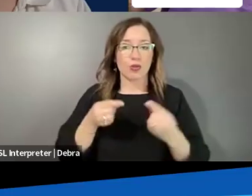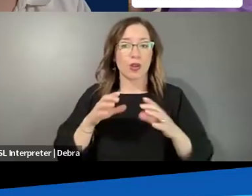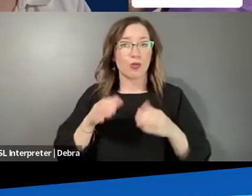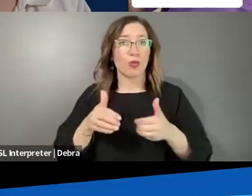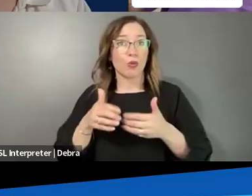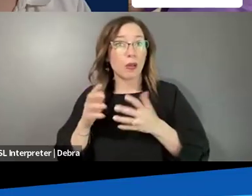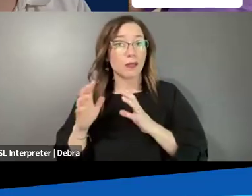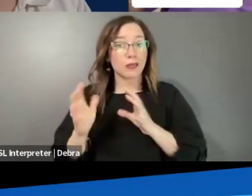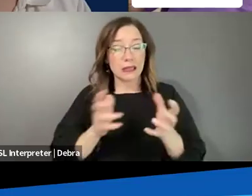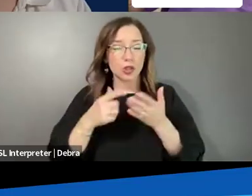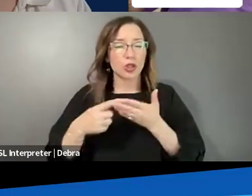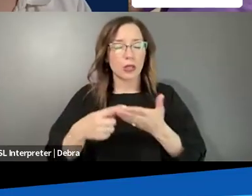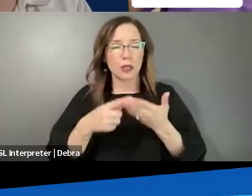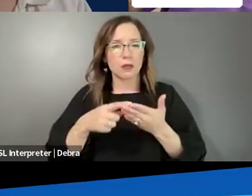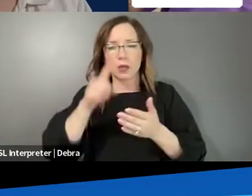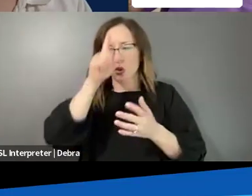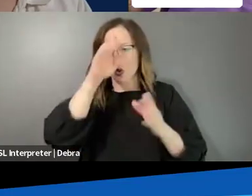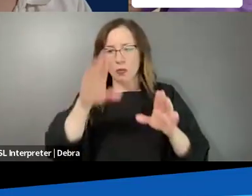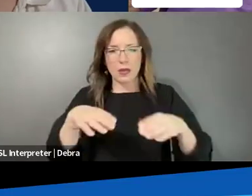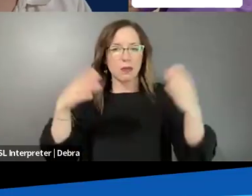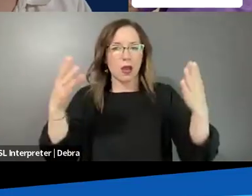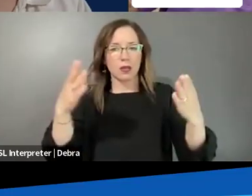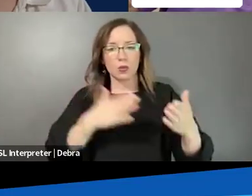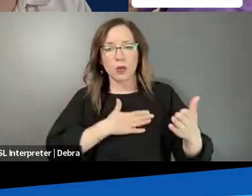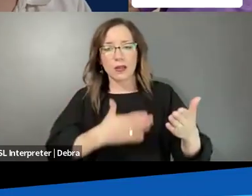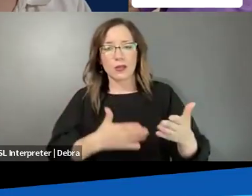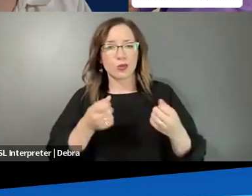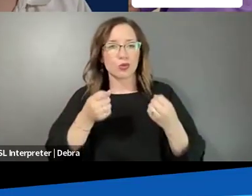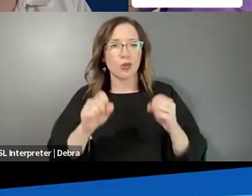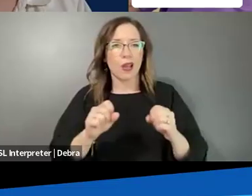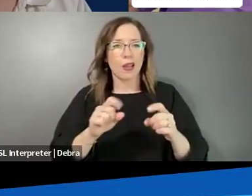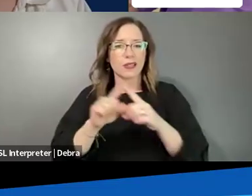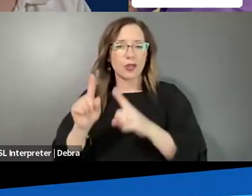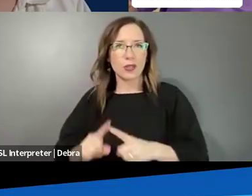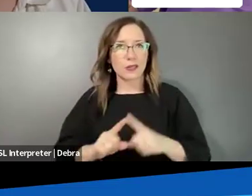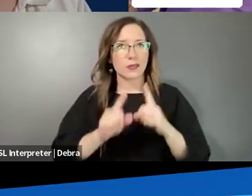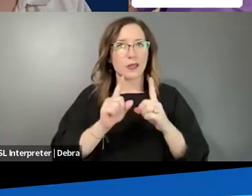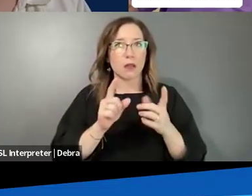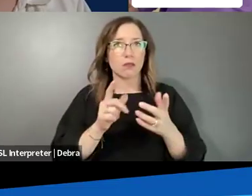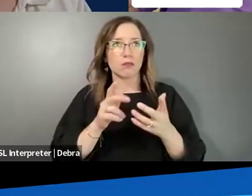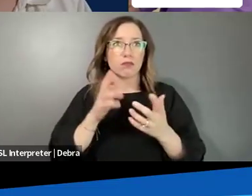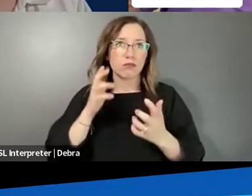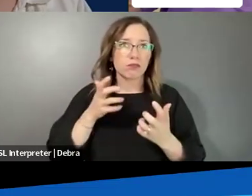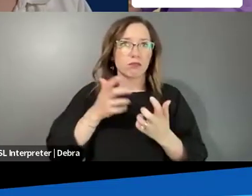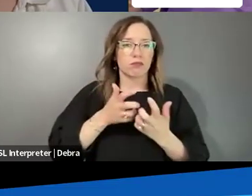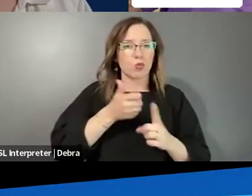to be open-minded and willing to, you know, try different things that works for you and your